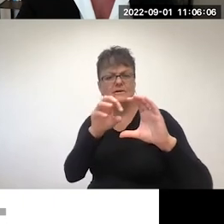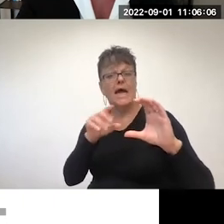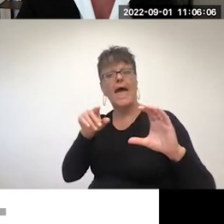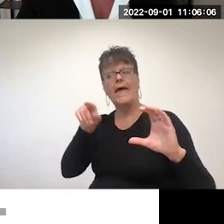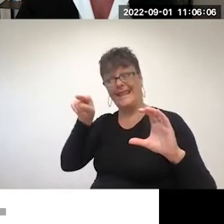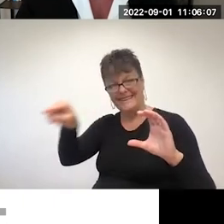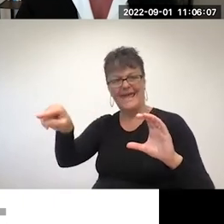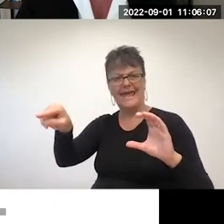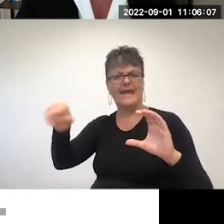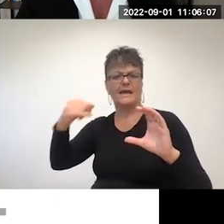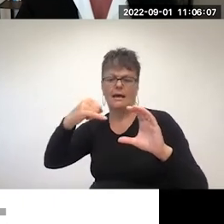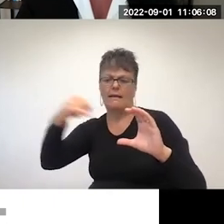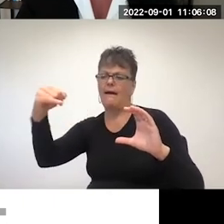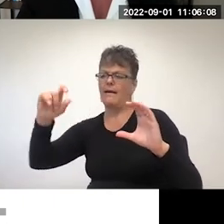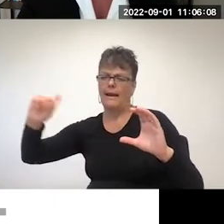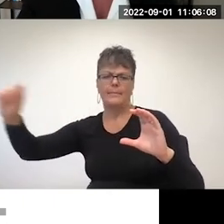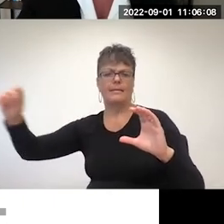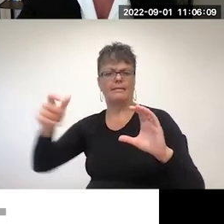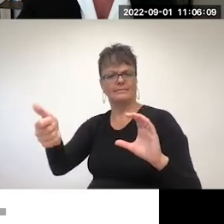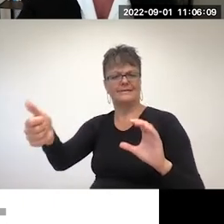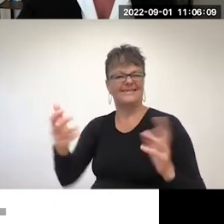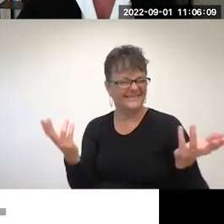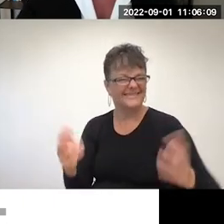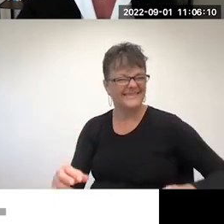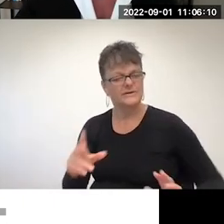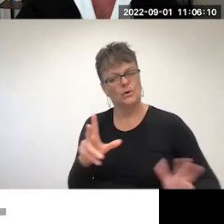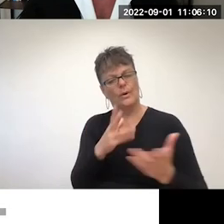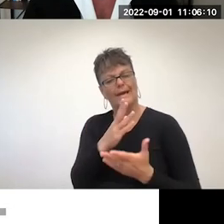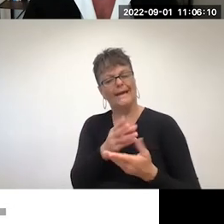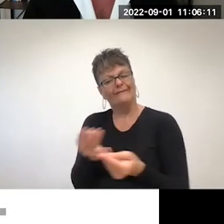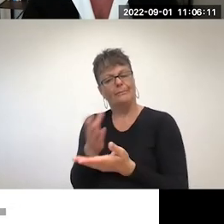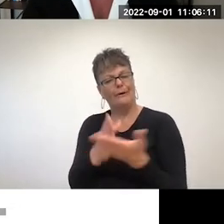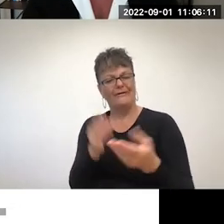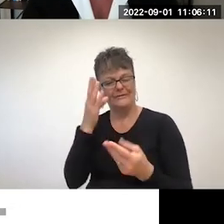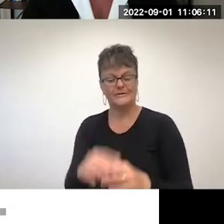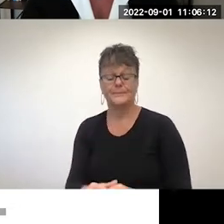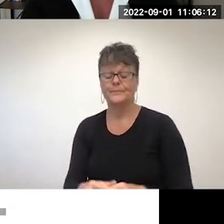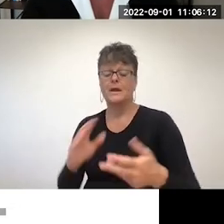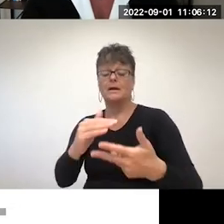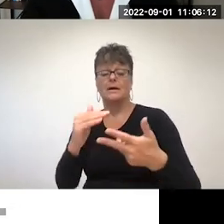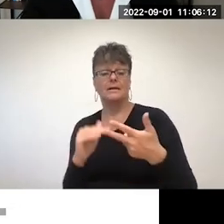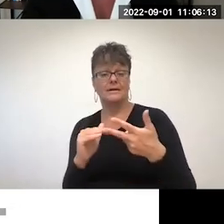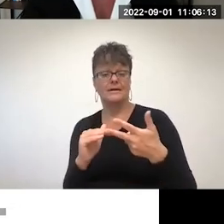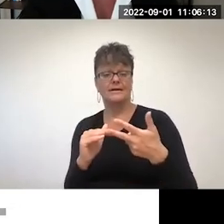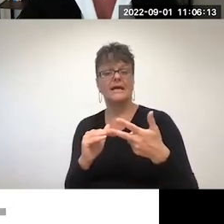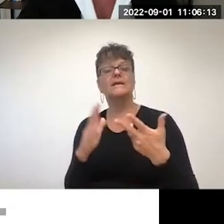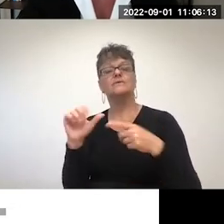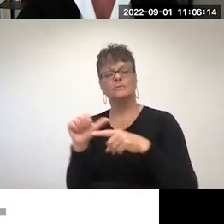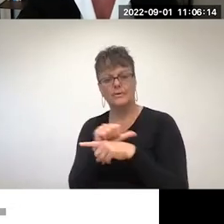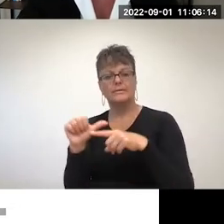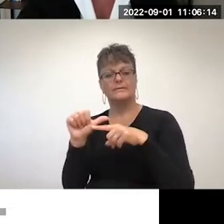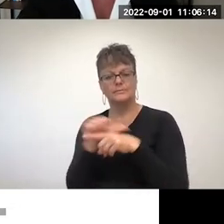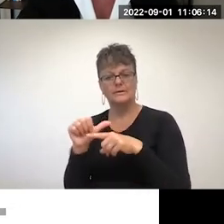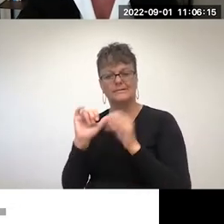going to be effective. And one last idea on evidence-based activities is to structure retrieval practice. This is